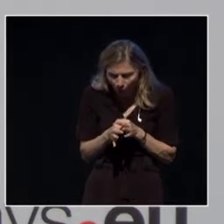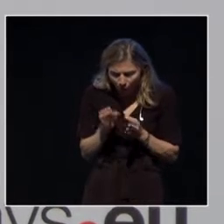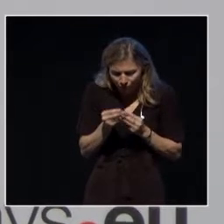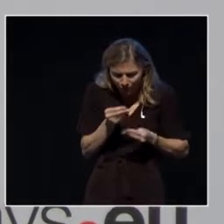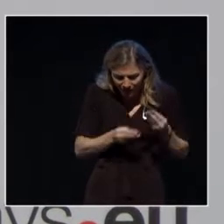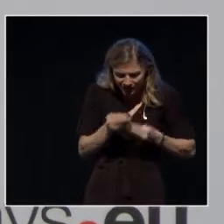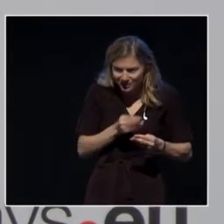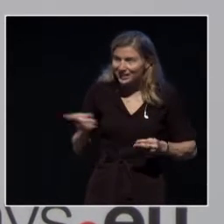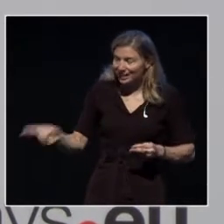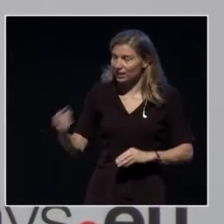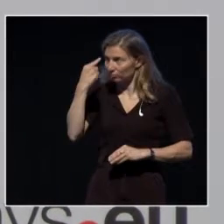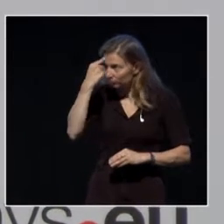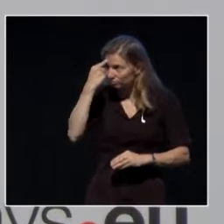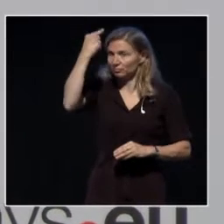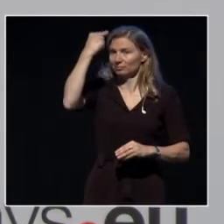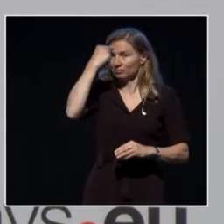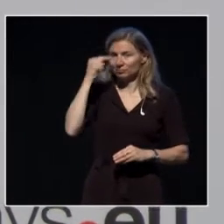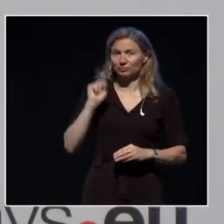small